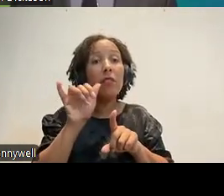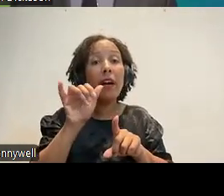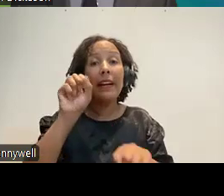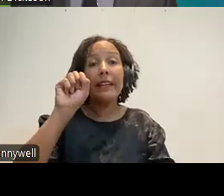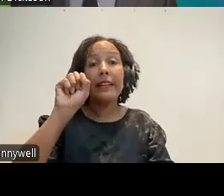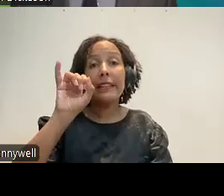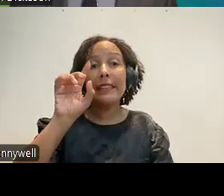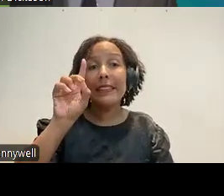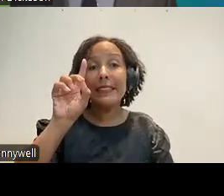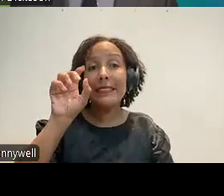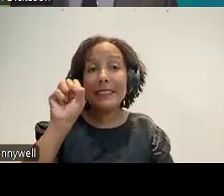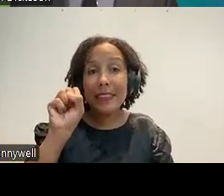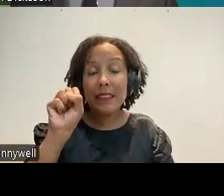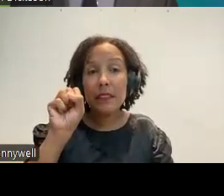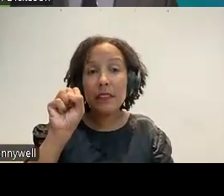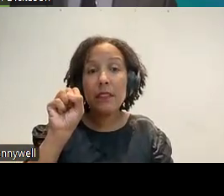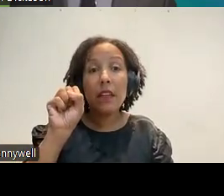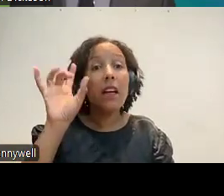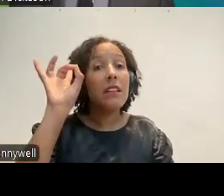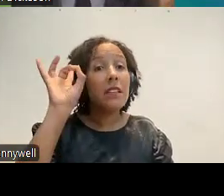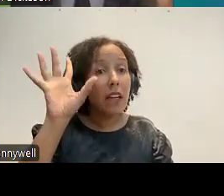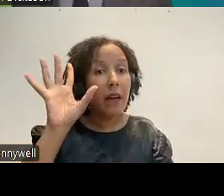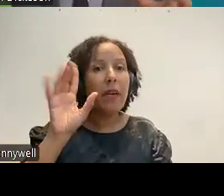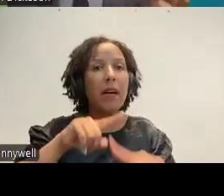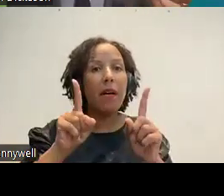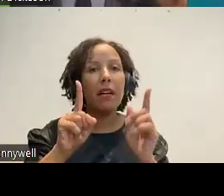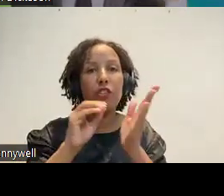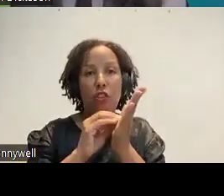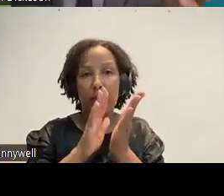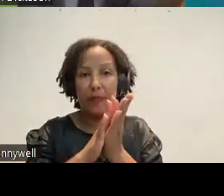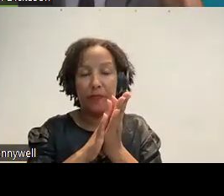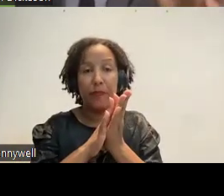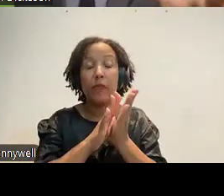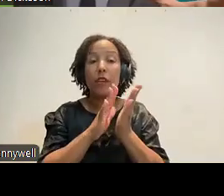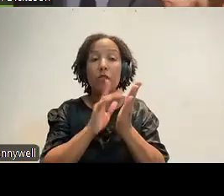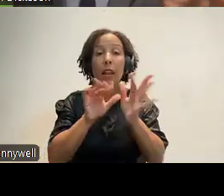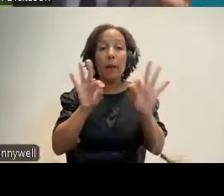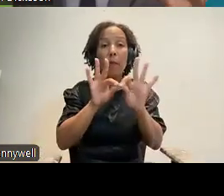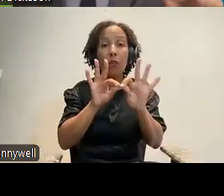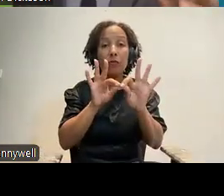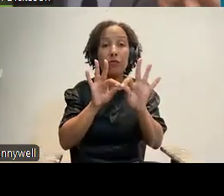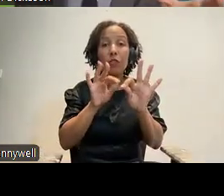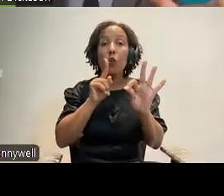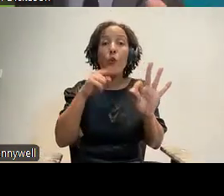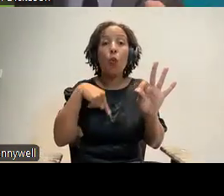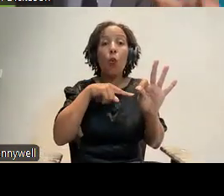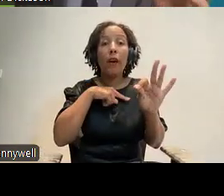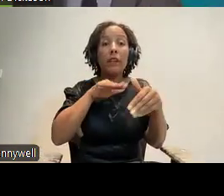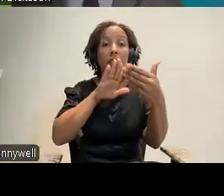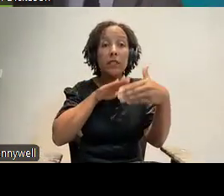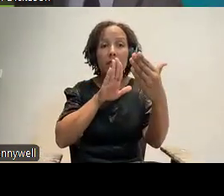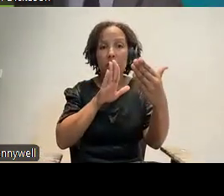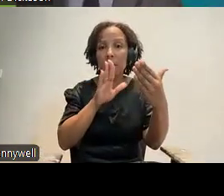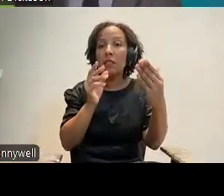thing, but it's a well-documented issue, and so it's important that we're addressing the medical right out of the gate as soon as